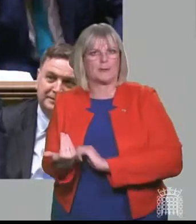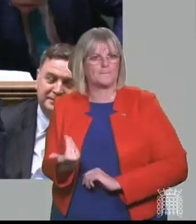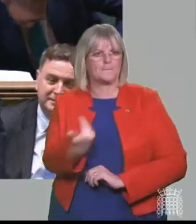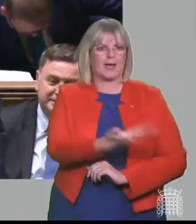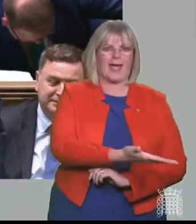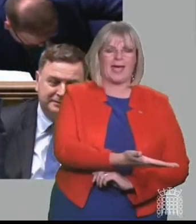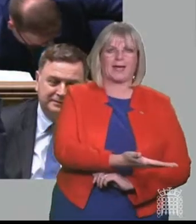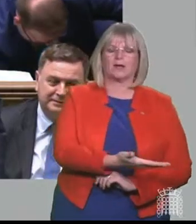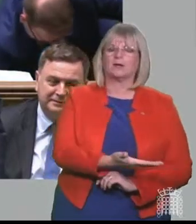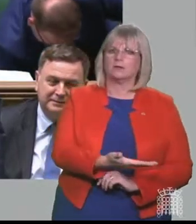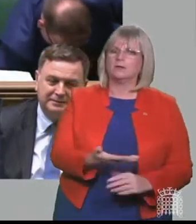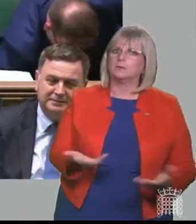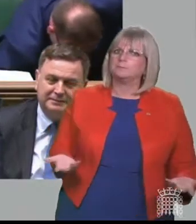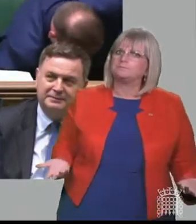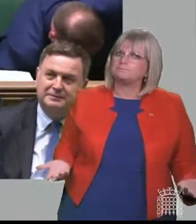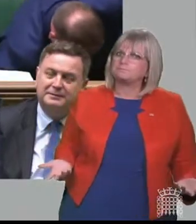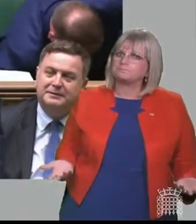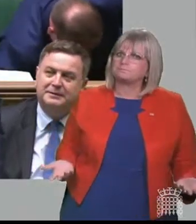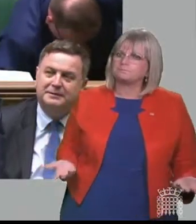comes to